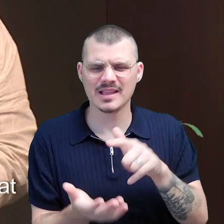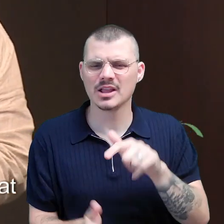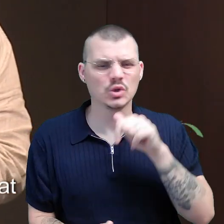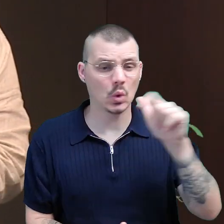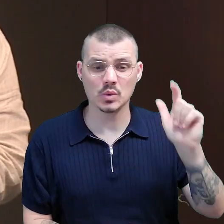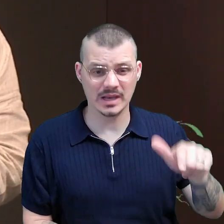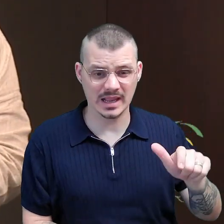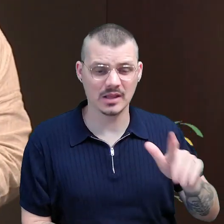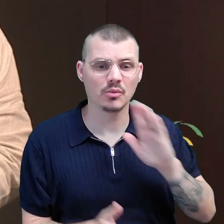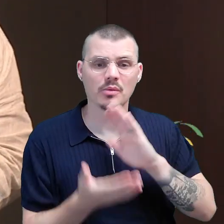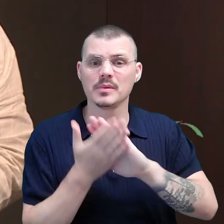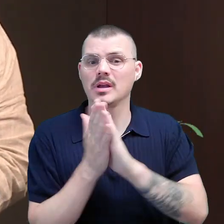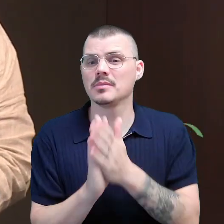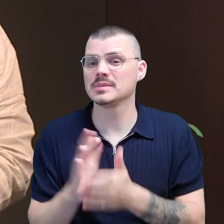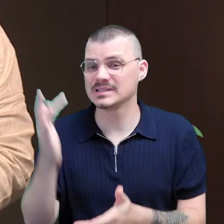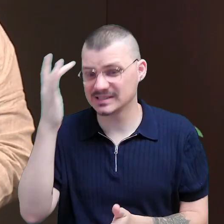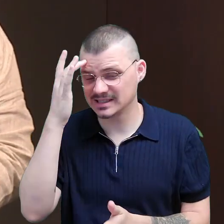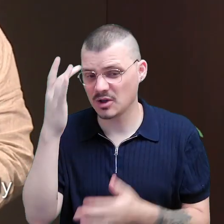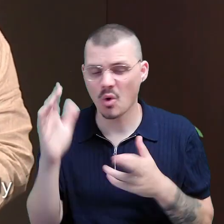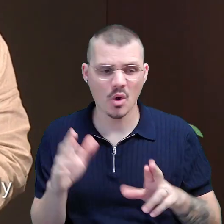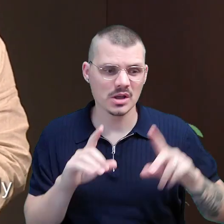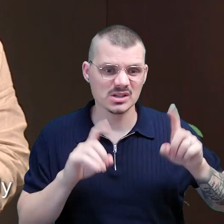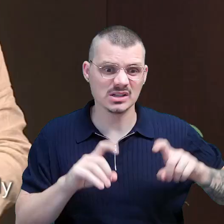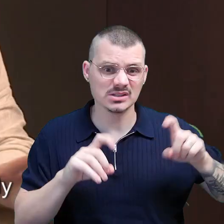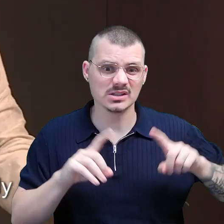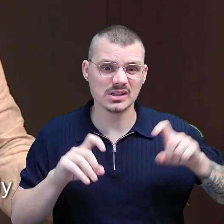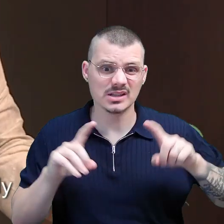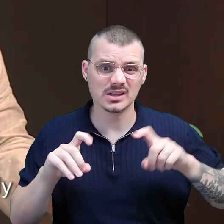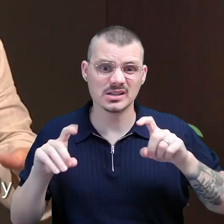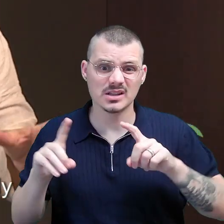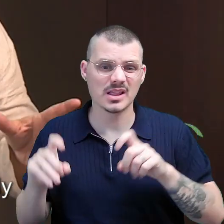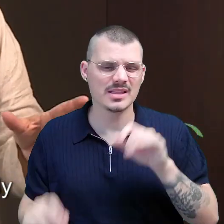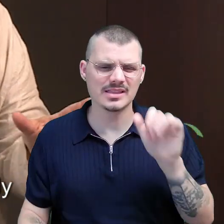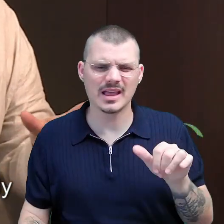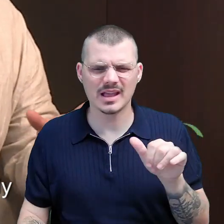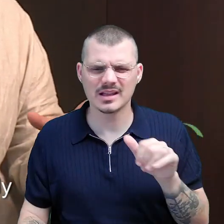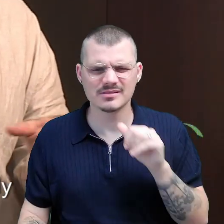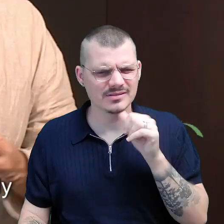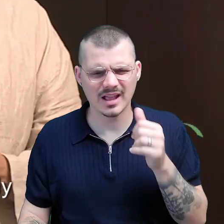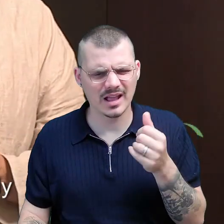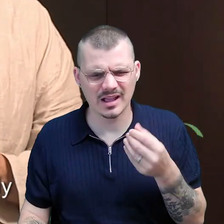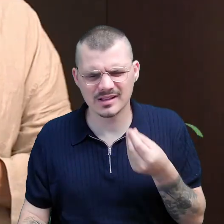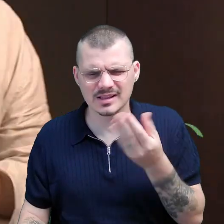treatments that they don't need that make them sick, or doing too many tests